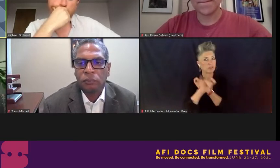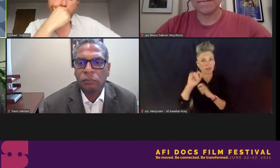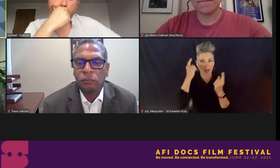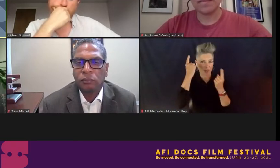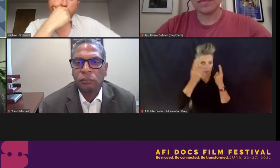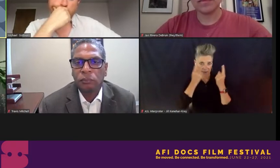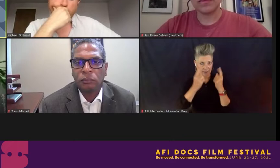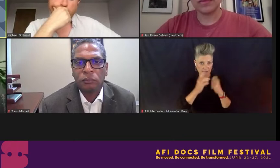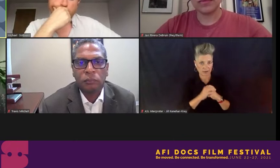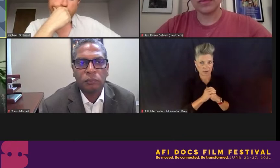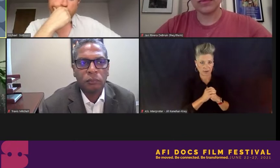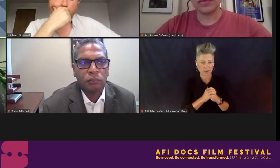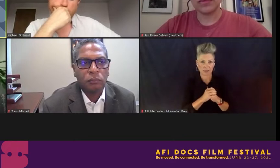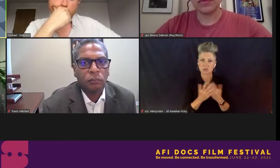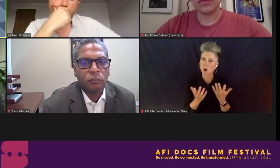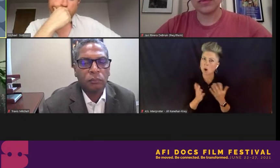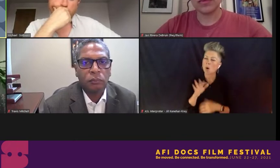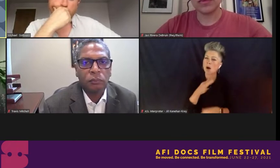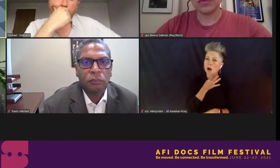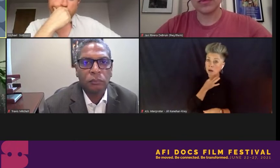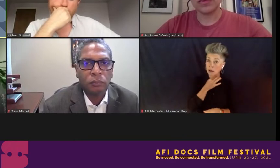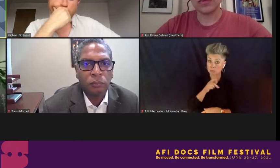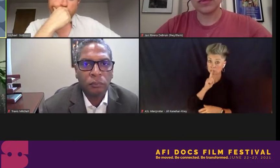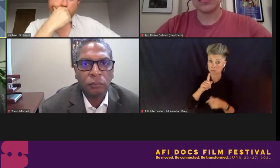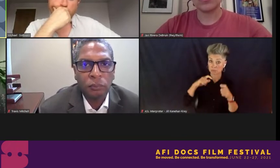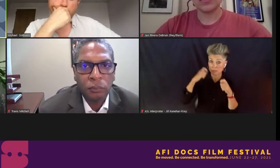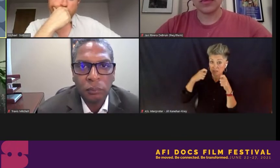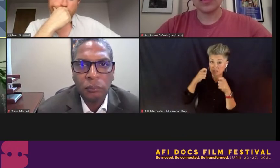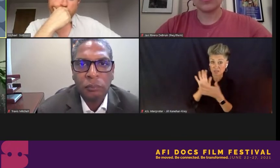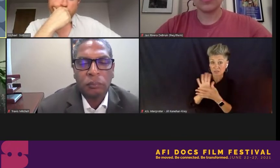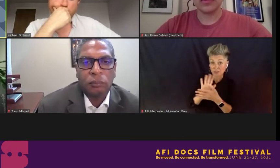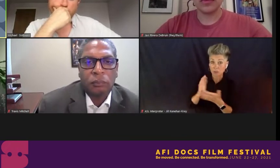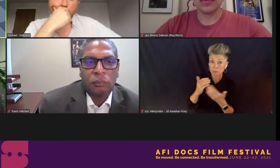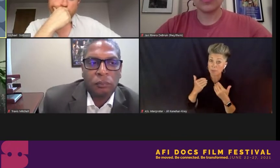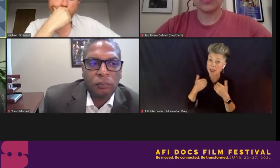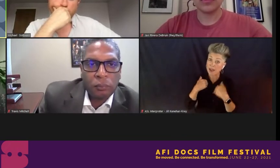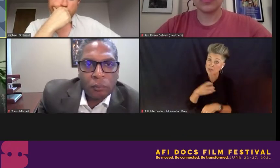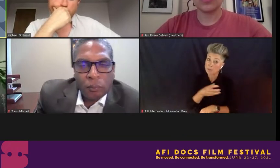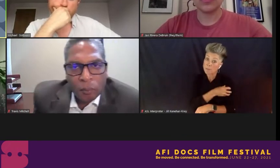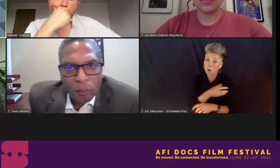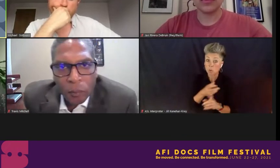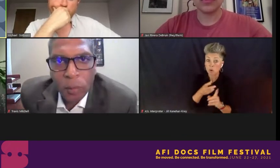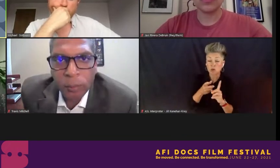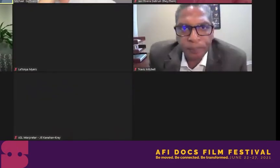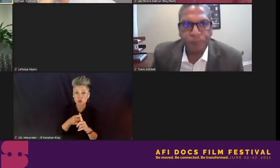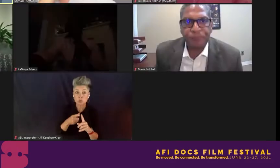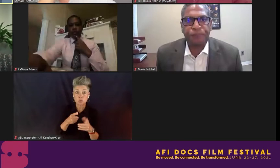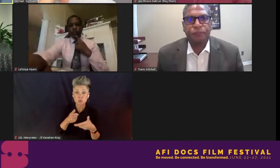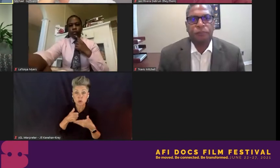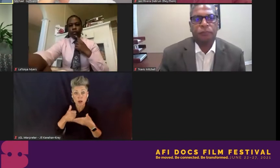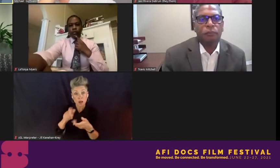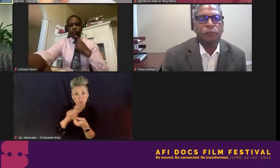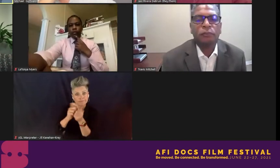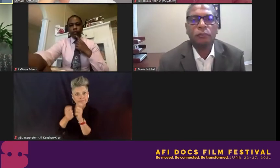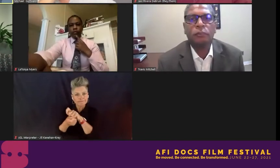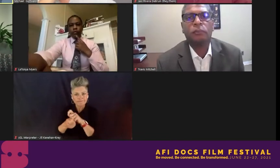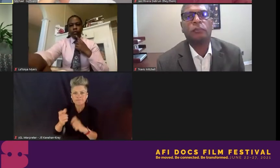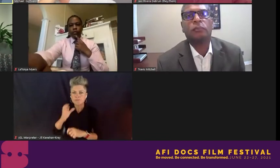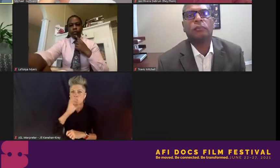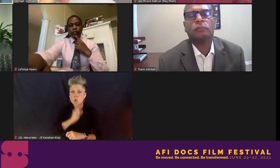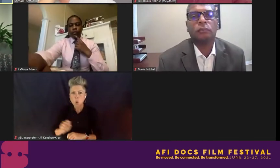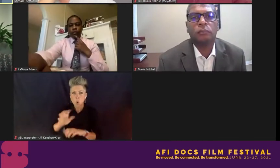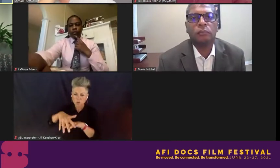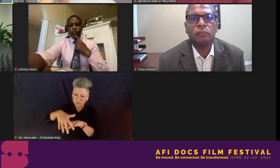you know, does film really have the power to move these entrenched narratives and entrenched thinking, and did you see any of that